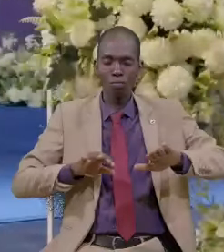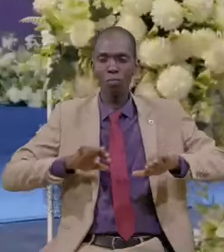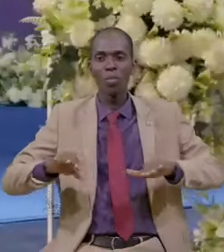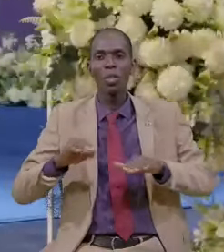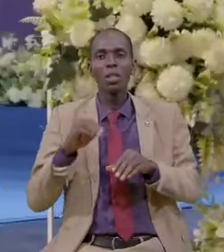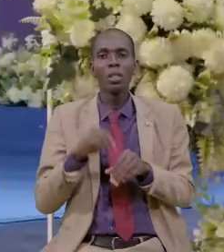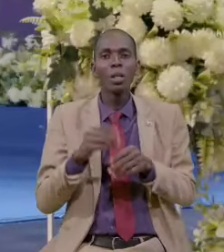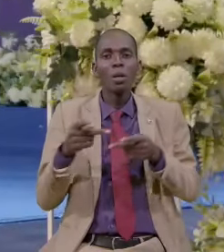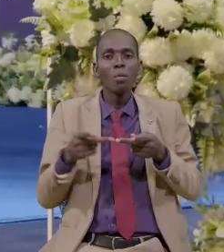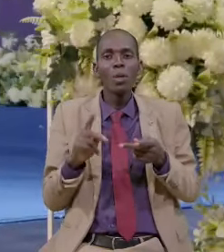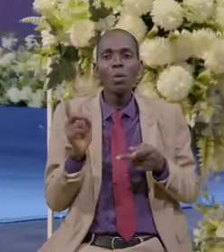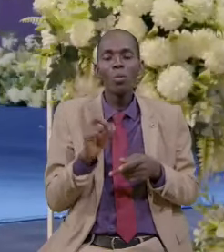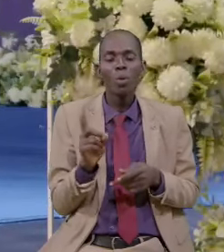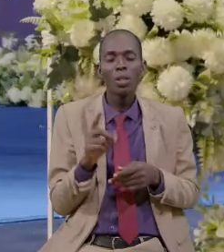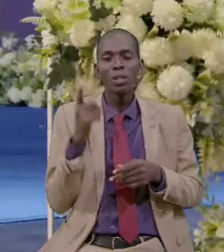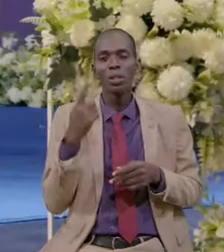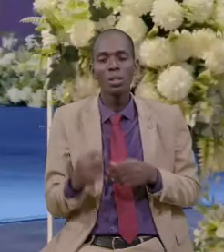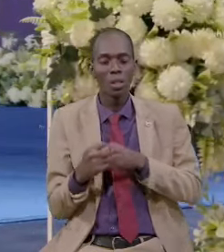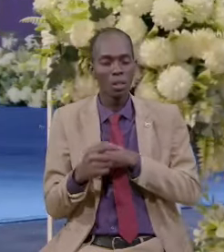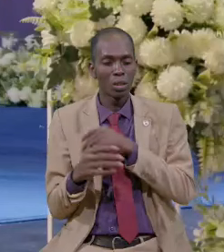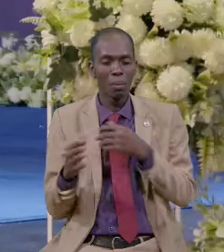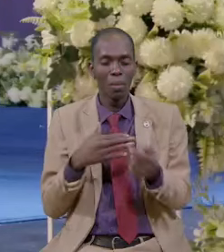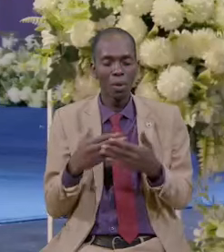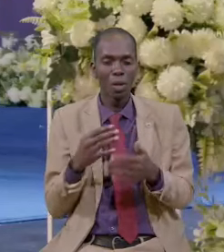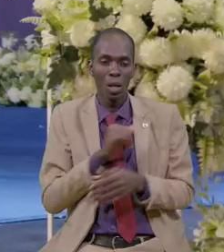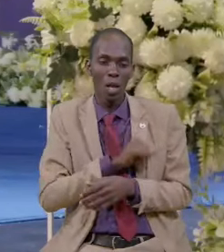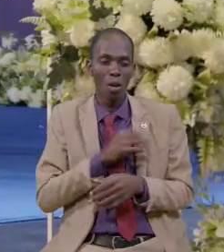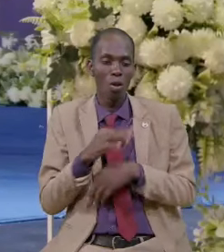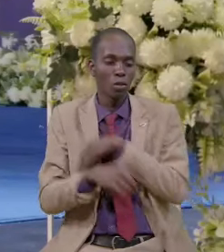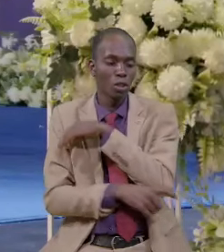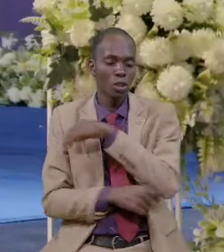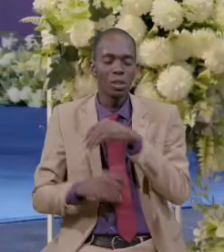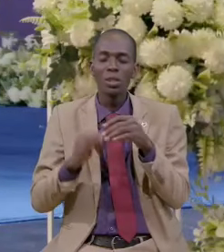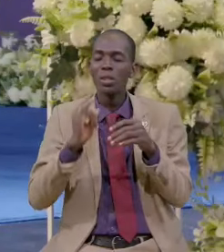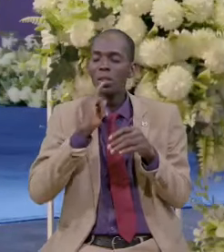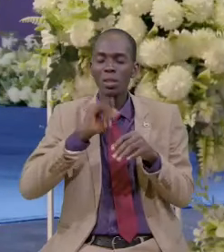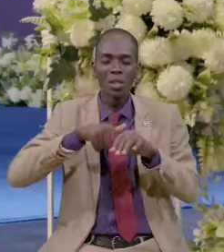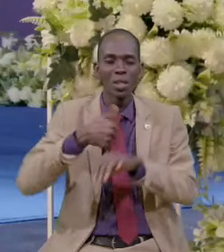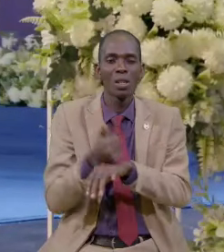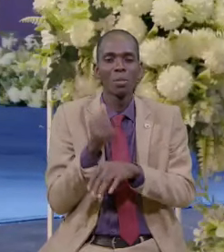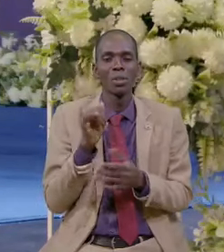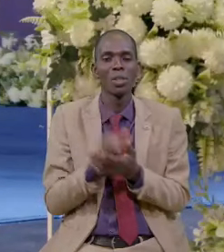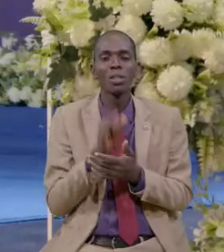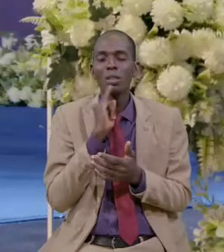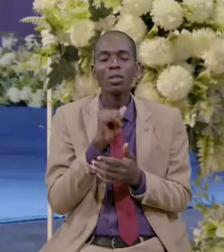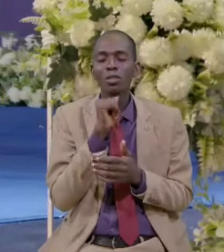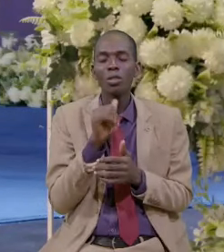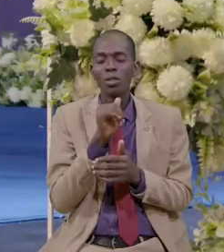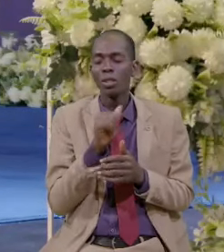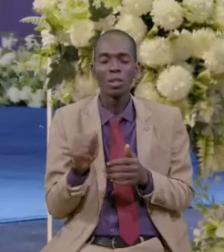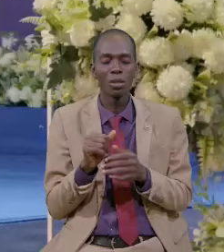already established from top to bottom. That's not a glorious church. A